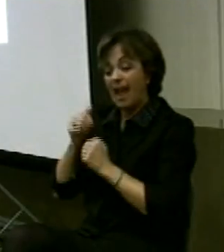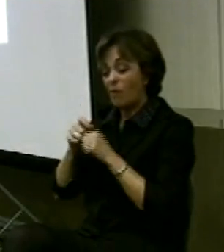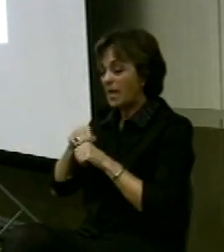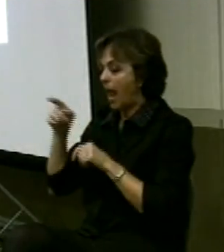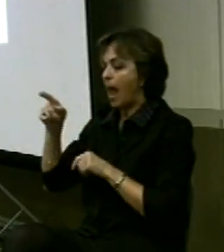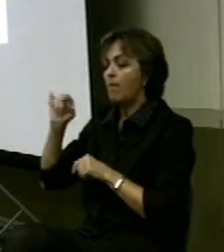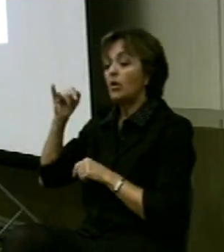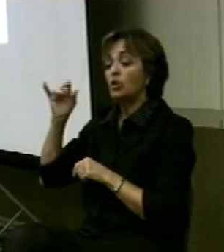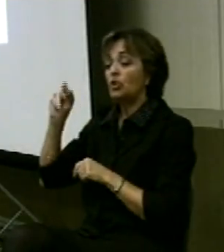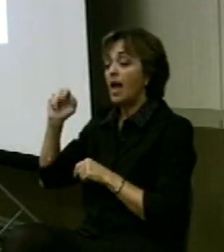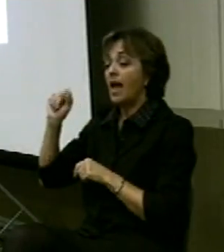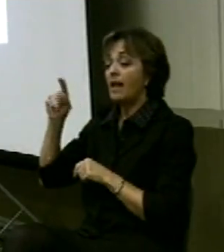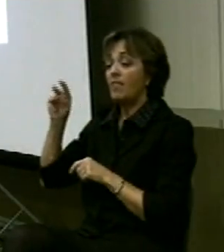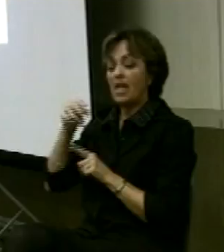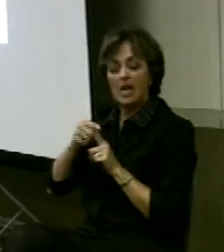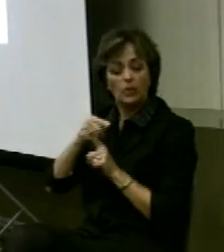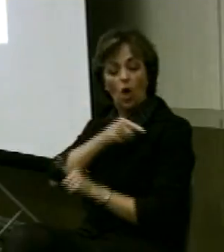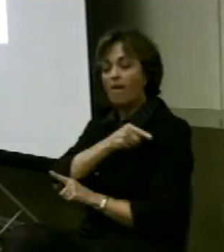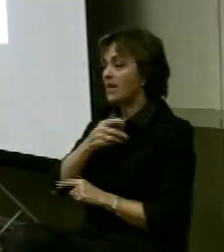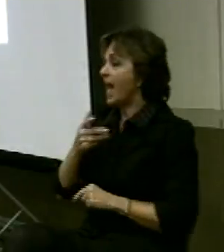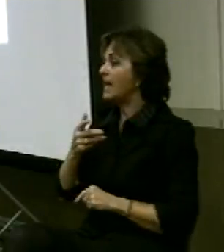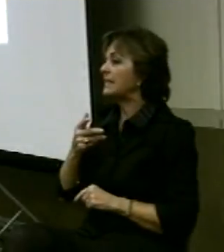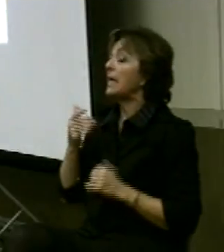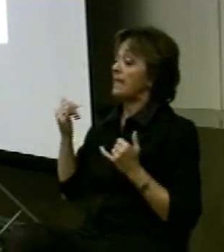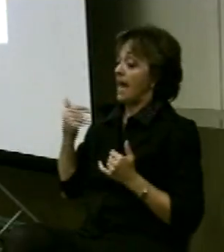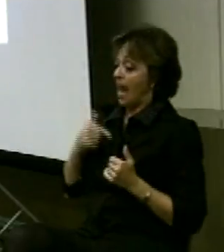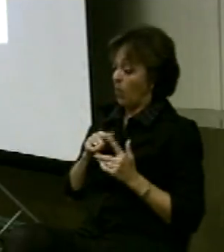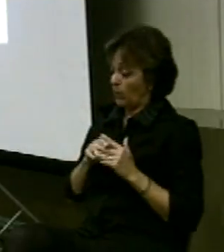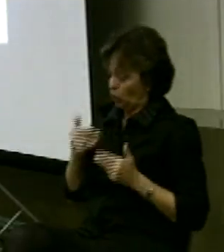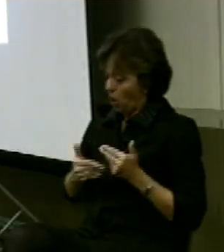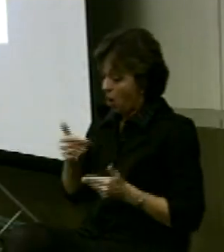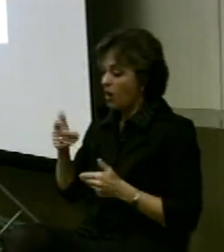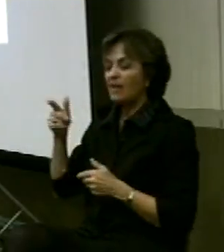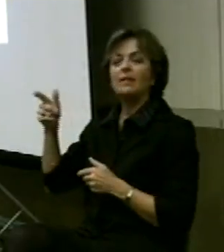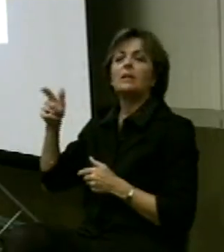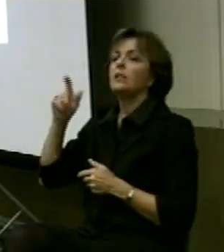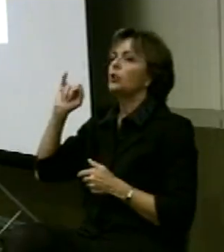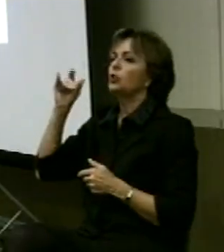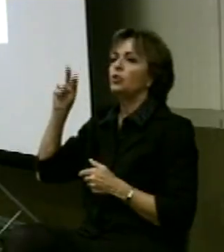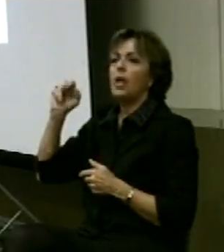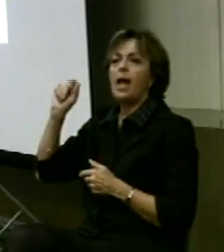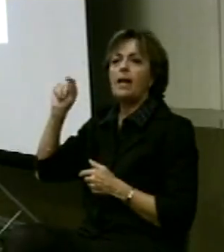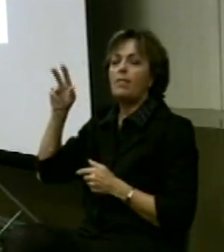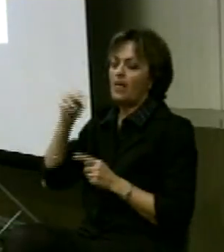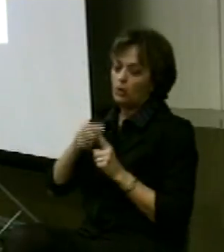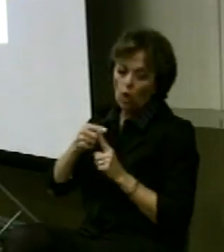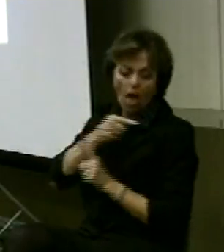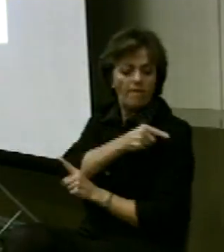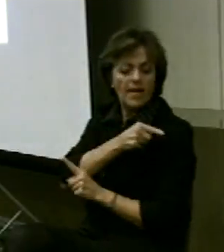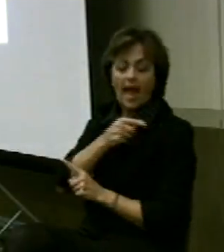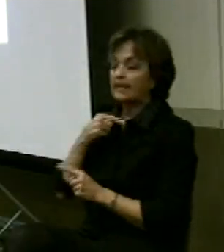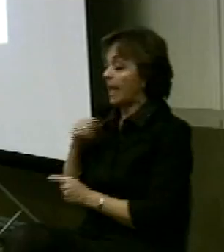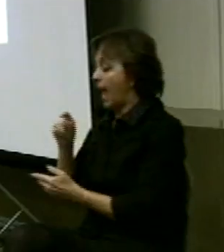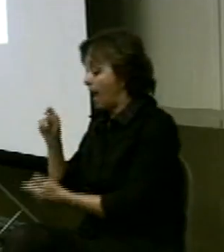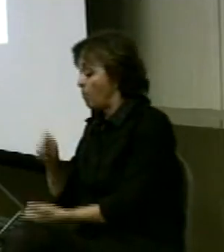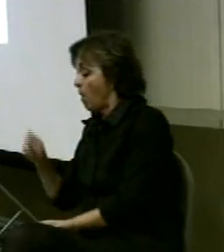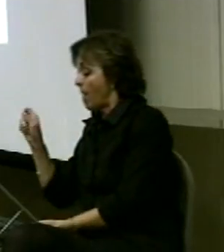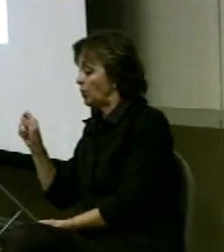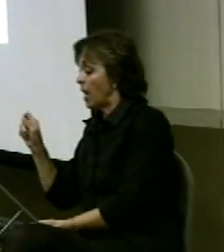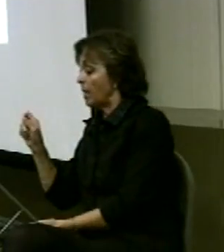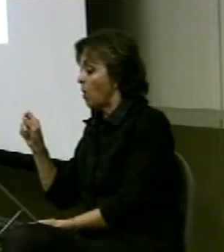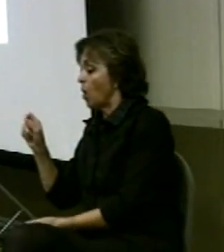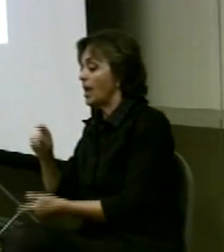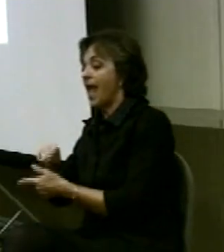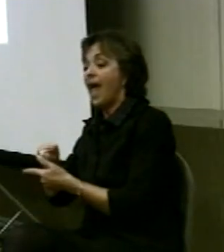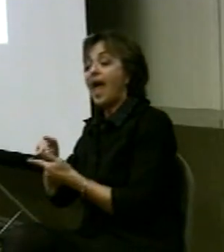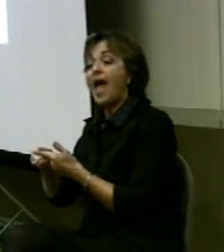task. Well, today we get started, Jonathan is off task, I put my check mark, and guess what? Jonathan never